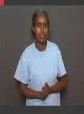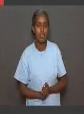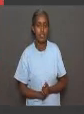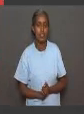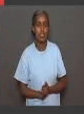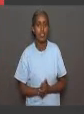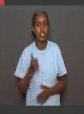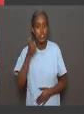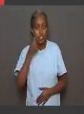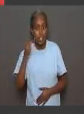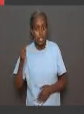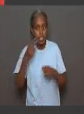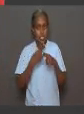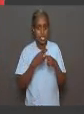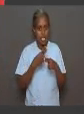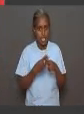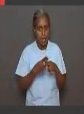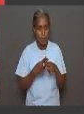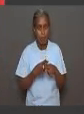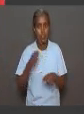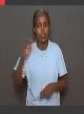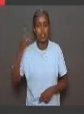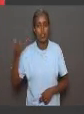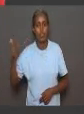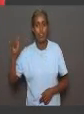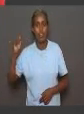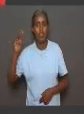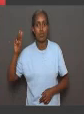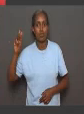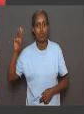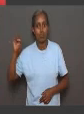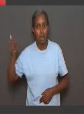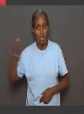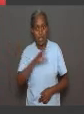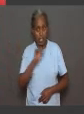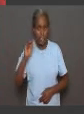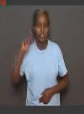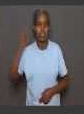and the girls are named Fatuma and Genet.